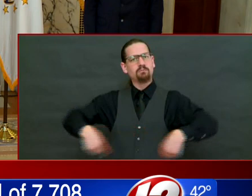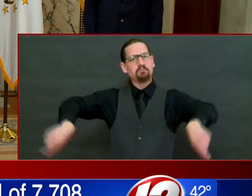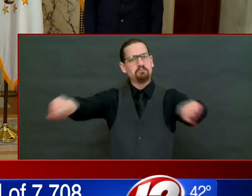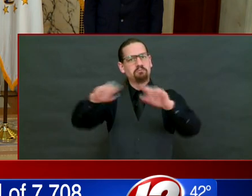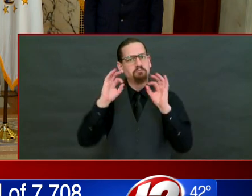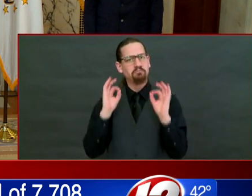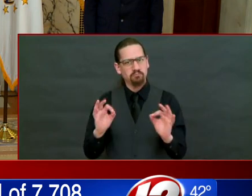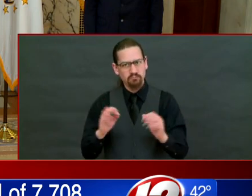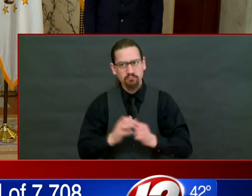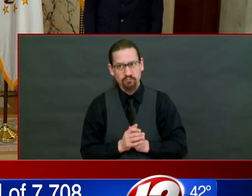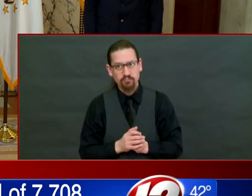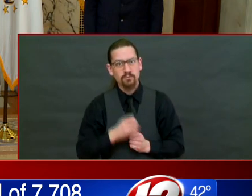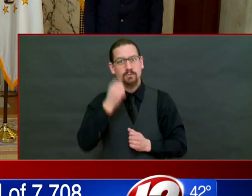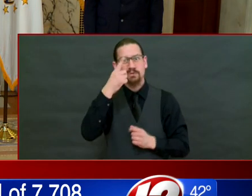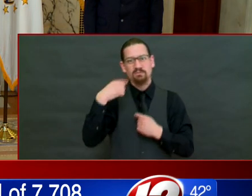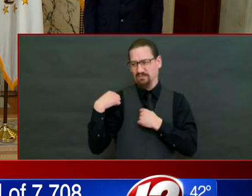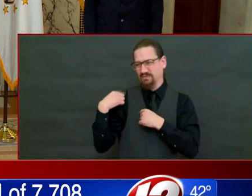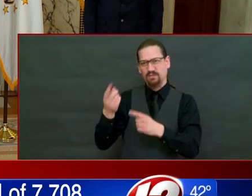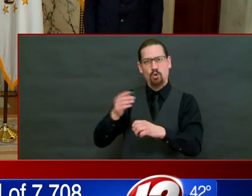that is important.